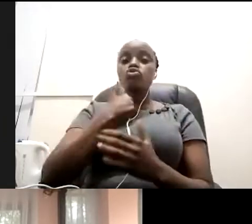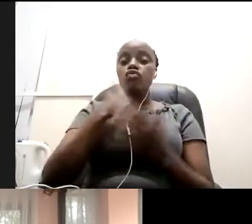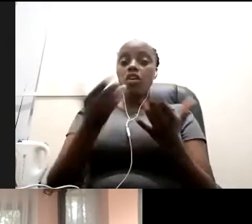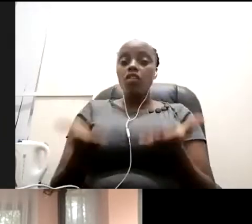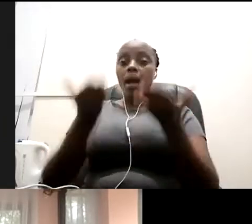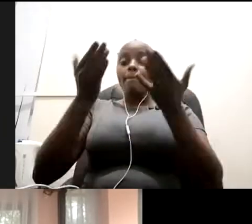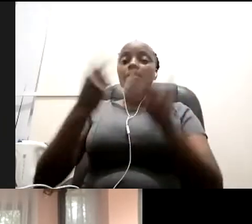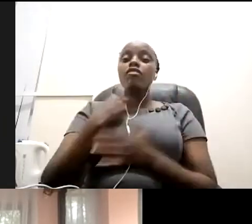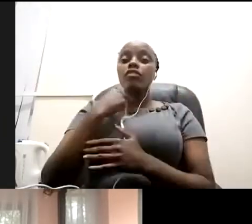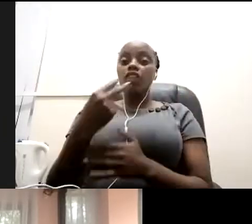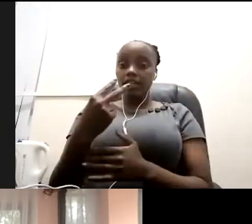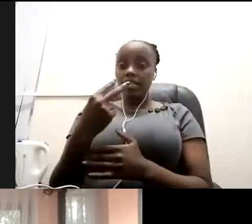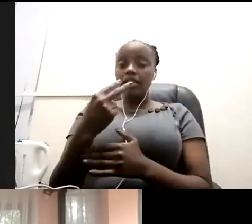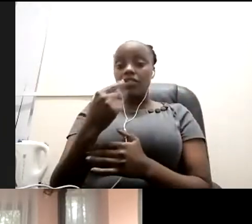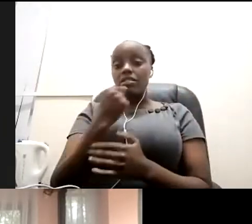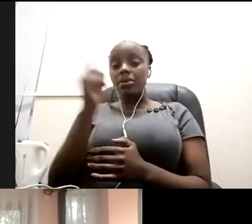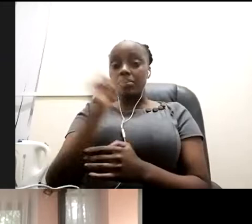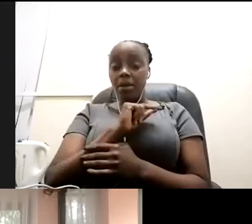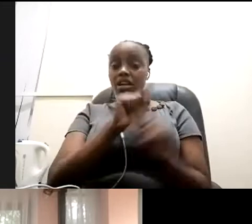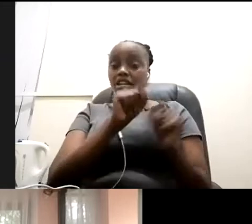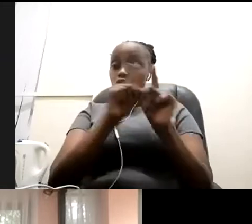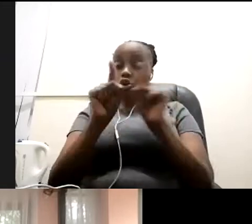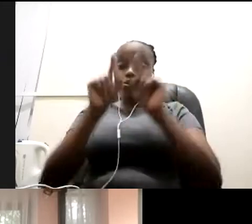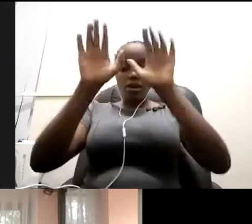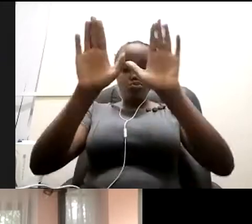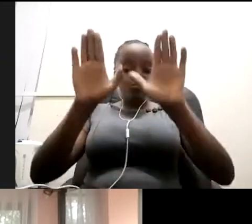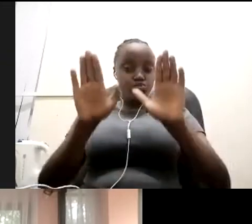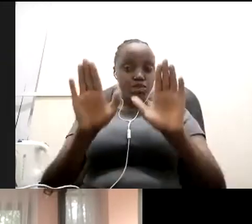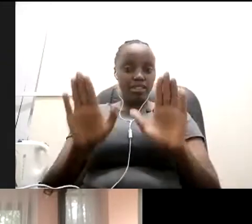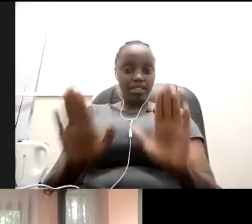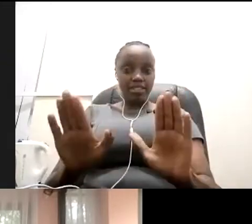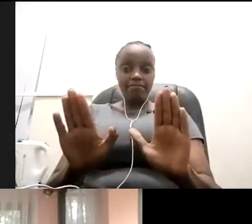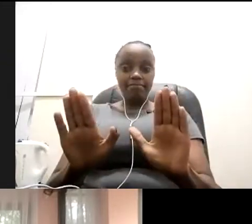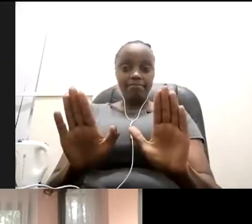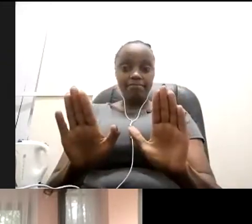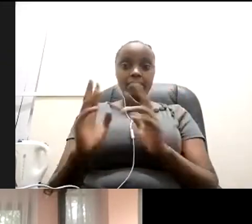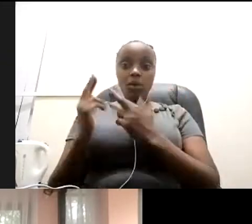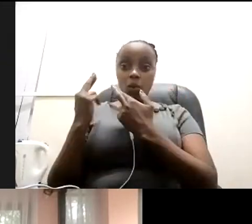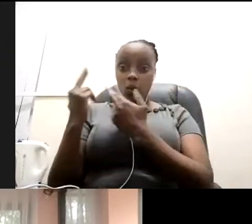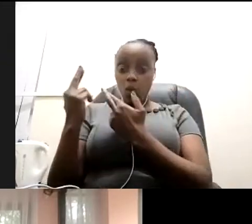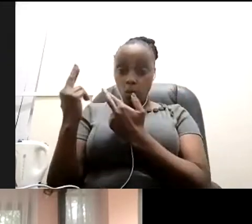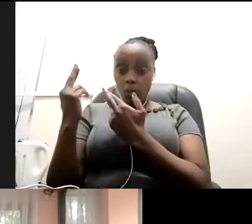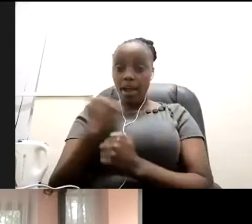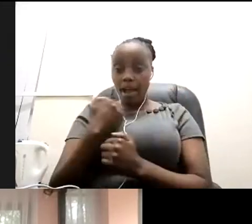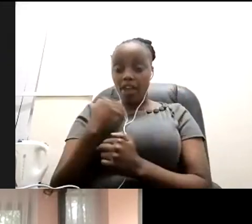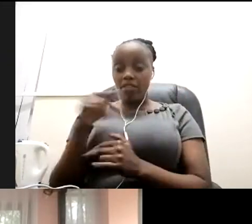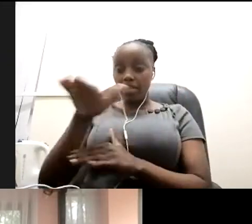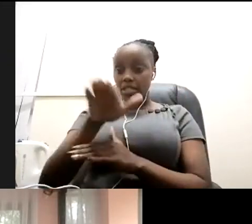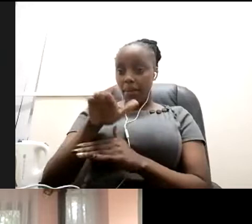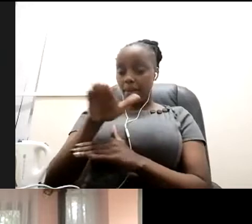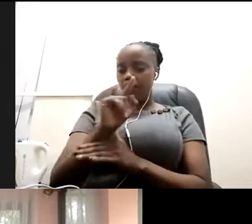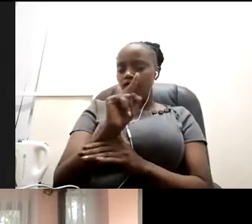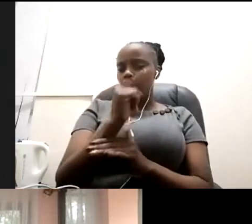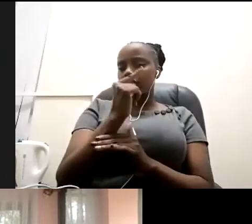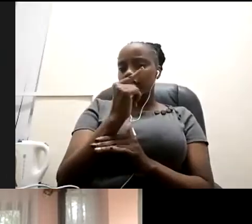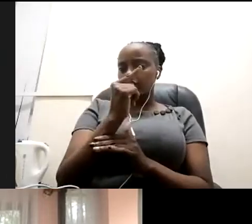Our Life, Our Say. But even more important, we hope that this space is the first of